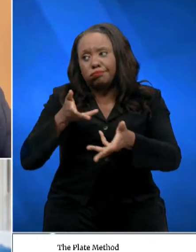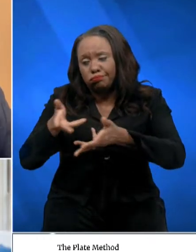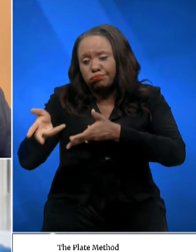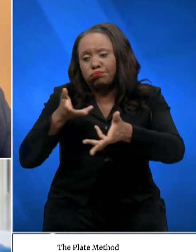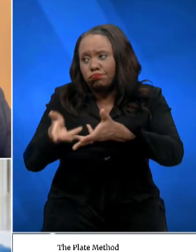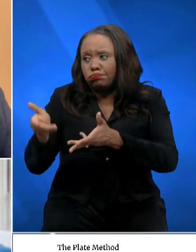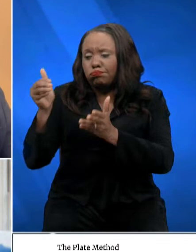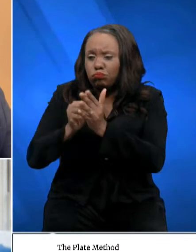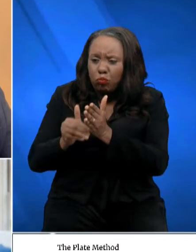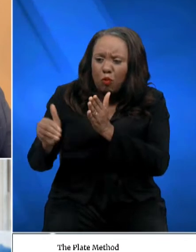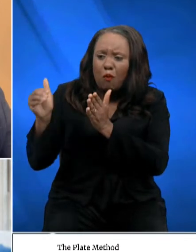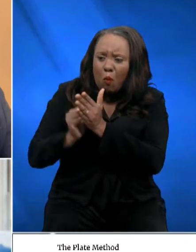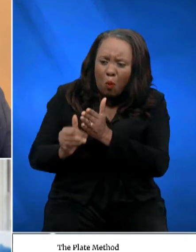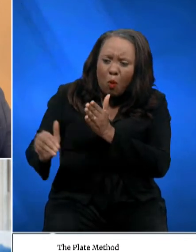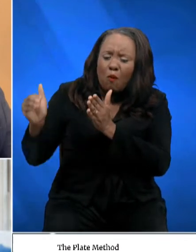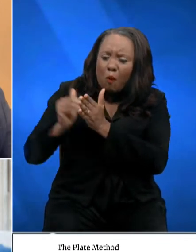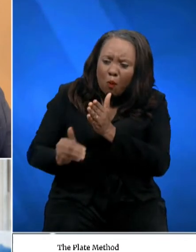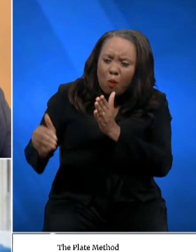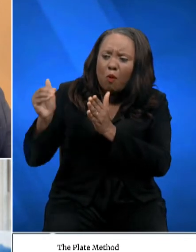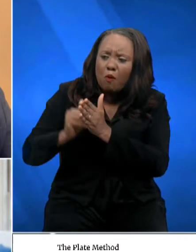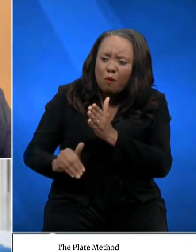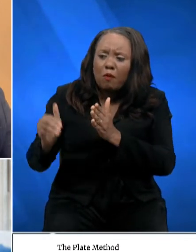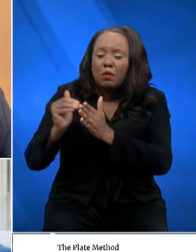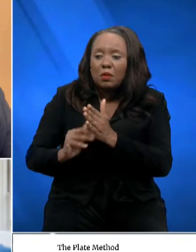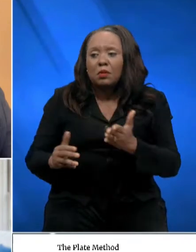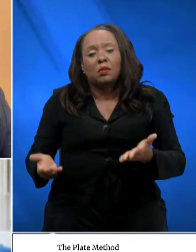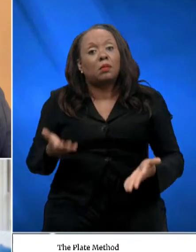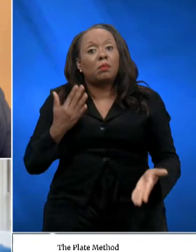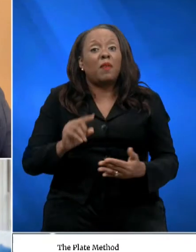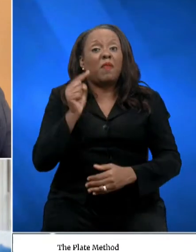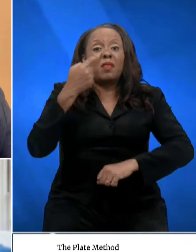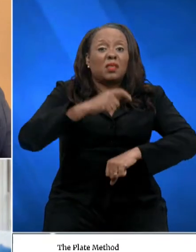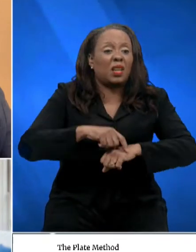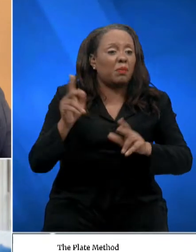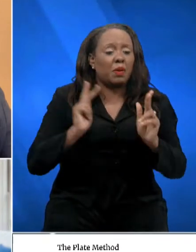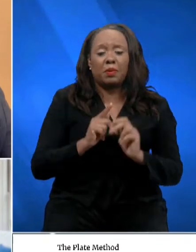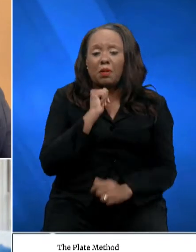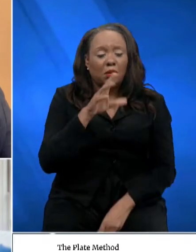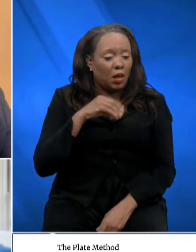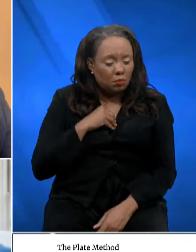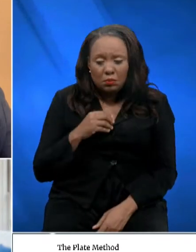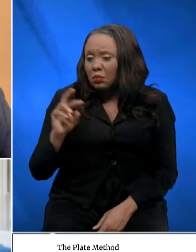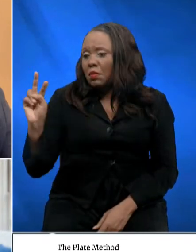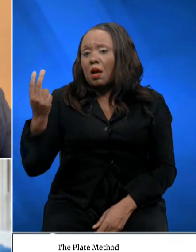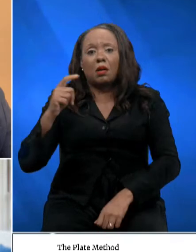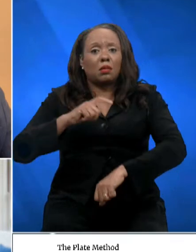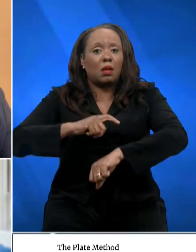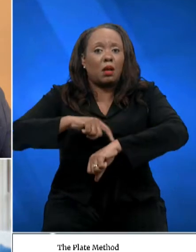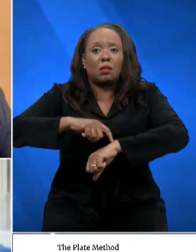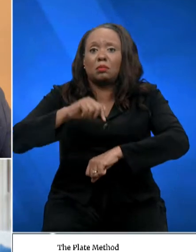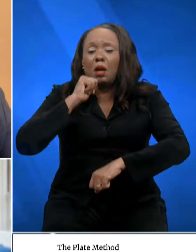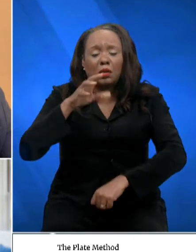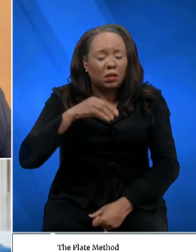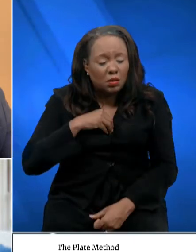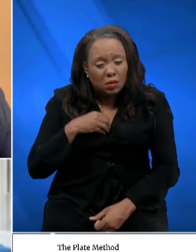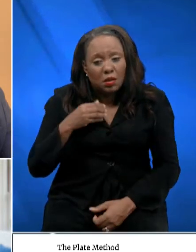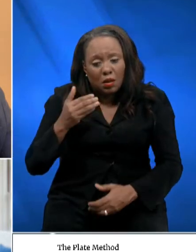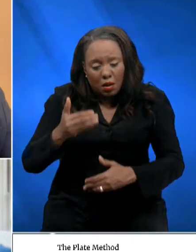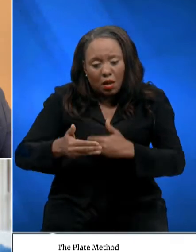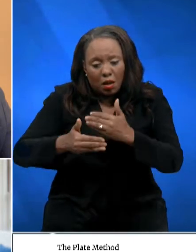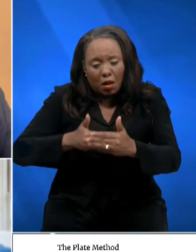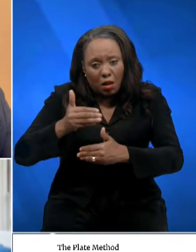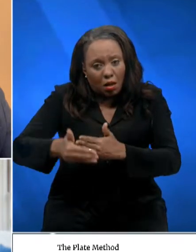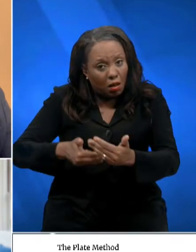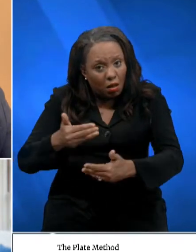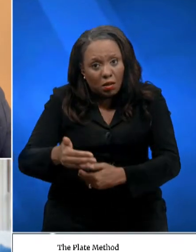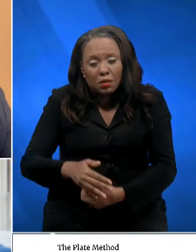news, they may not take in everything. The next time they come back to you, you have to go over it again, because it is hard. It's not easy. I